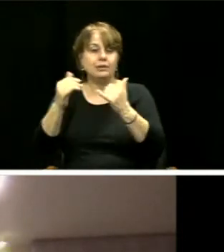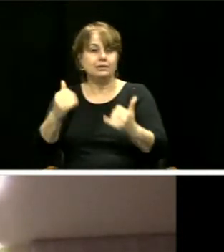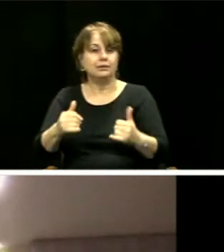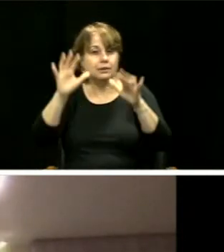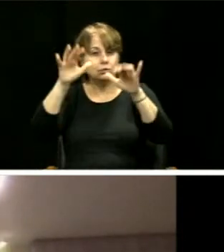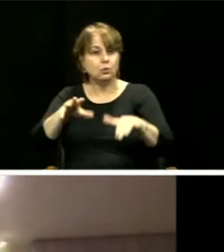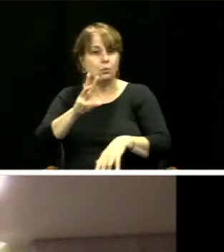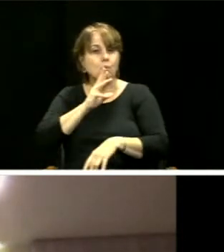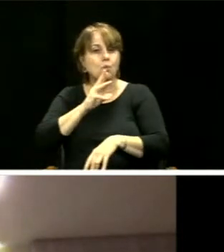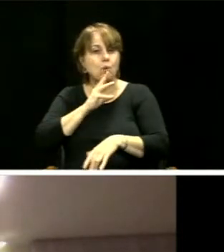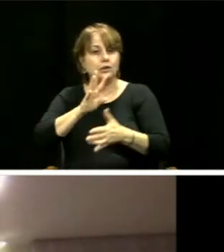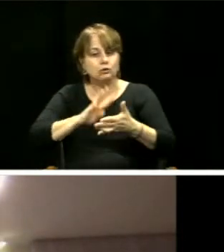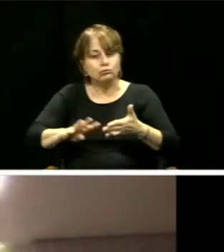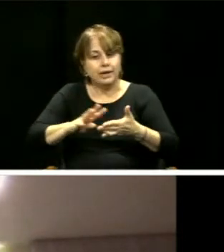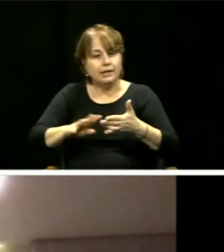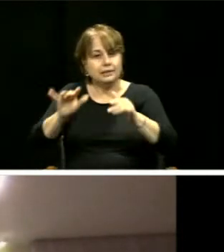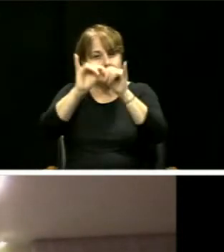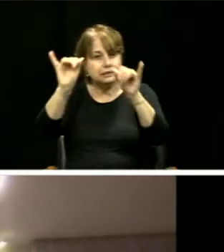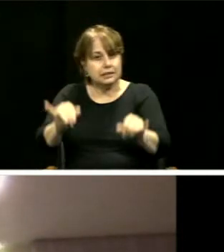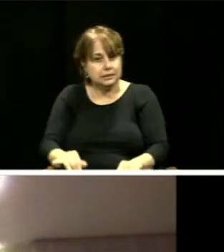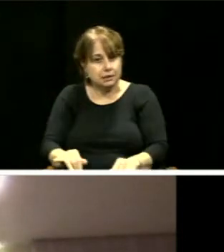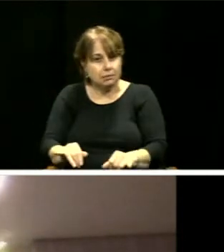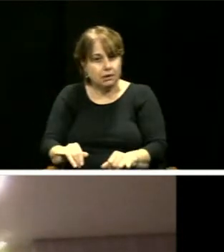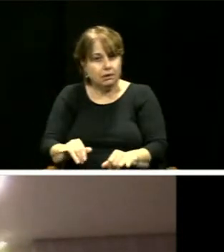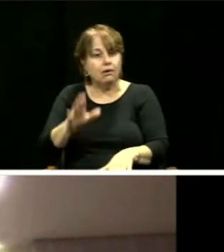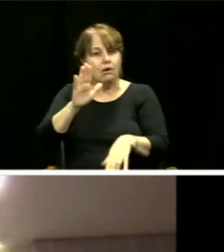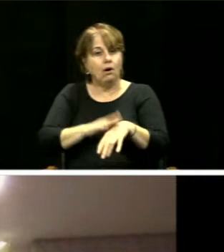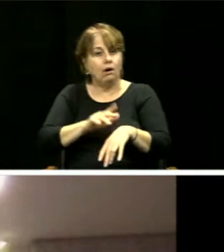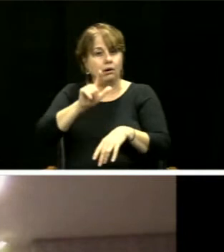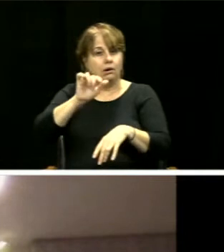stormwater drainage system on Lynbrook?